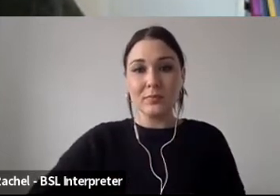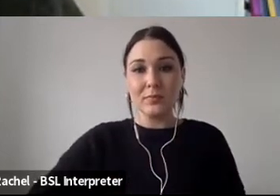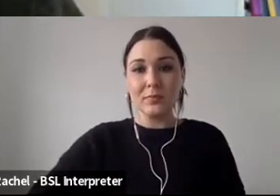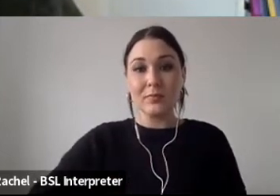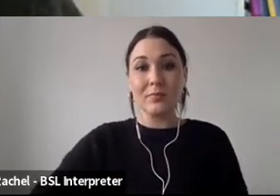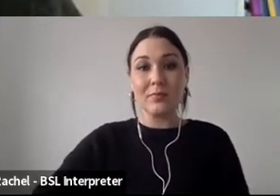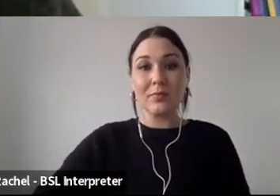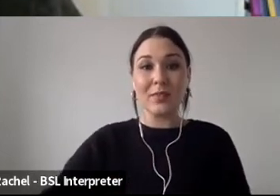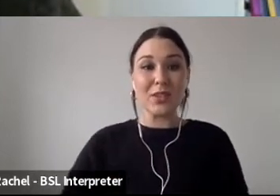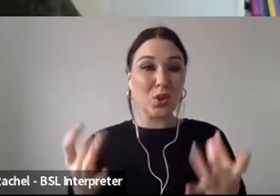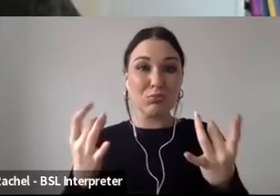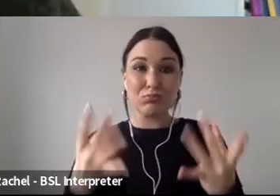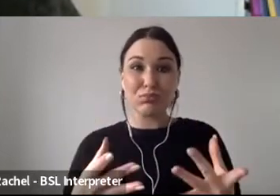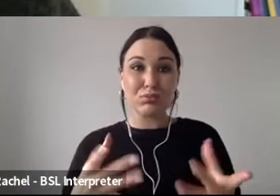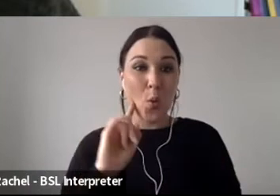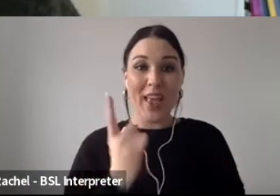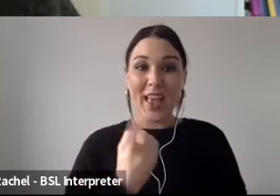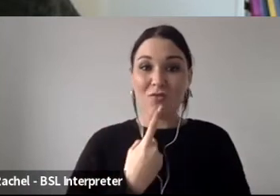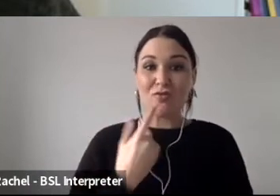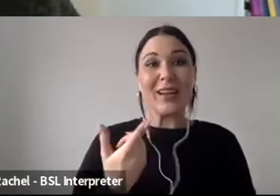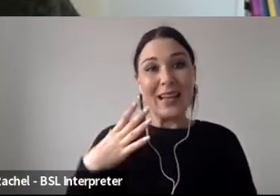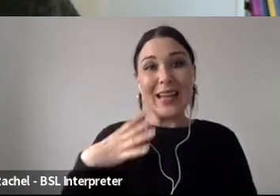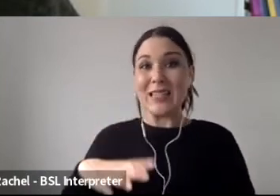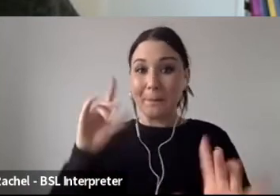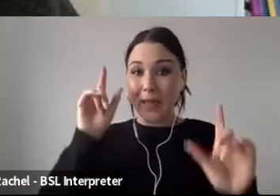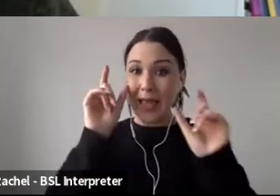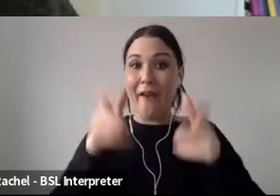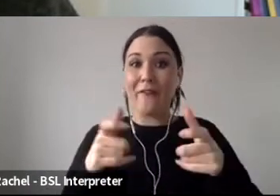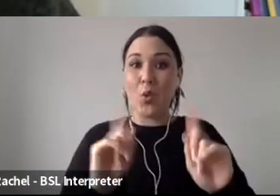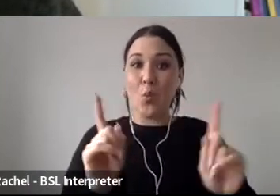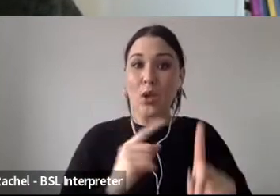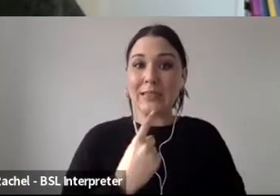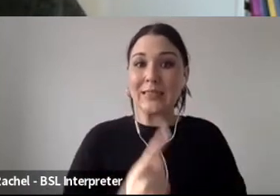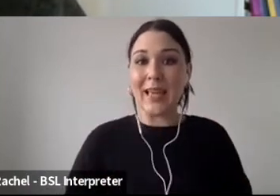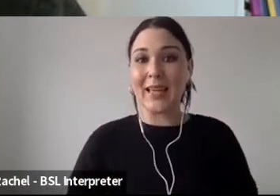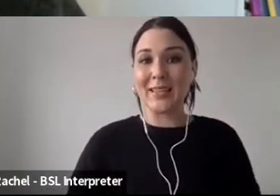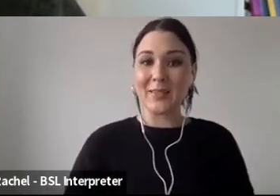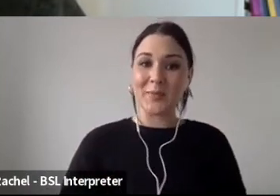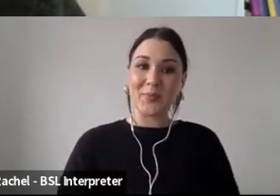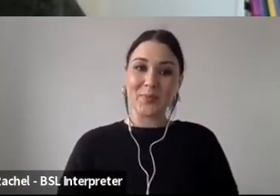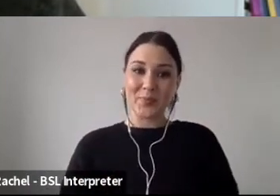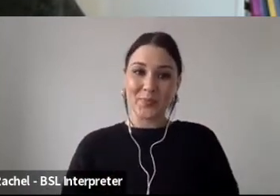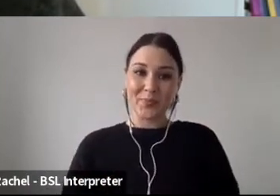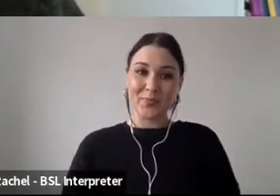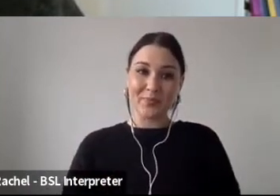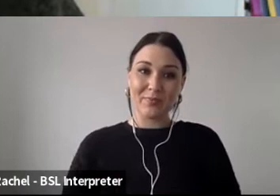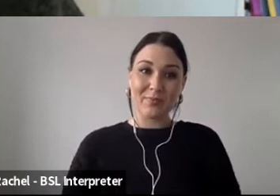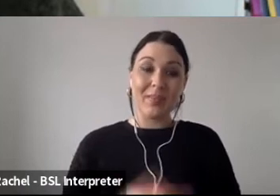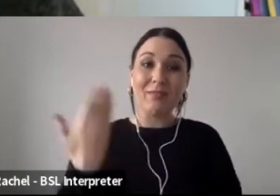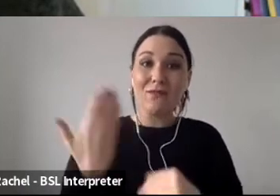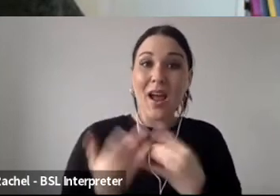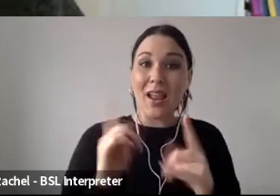any hearing at all, then you need to be a bit cautious about what it's saying. The final thing I'd like to say is